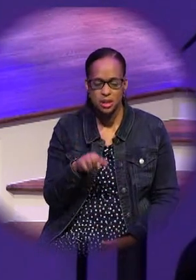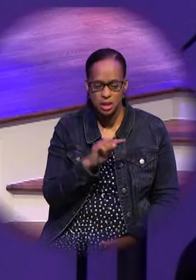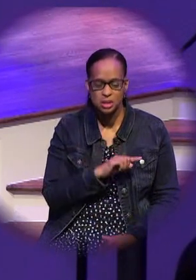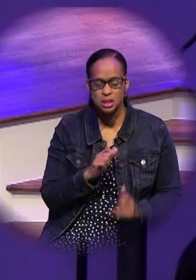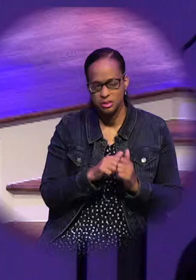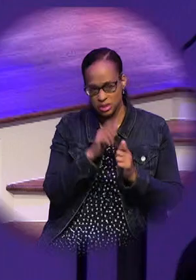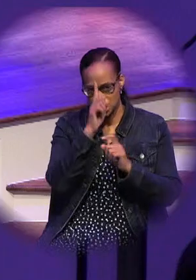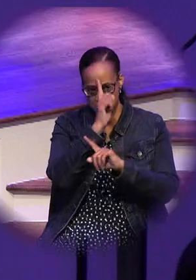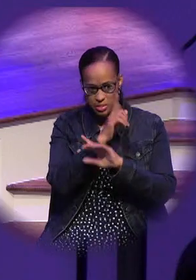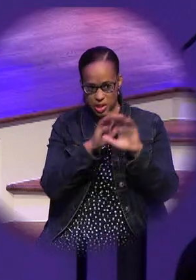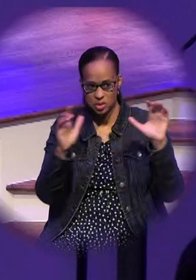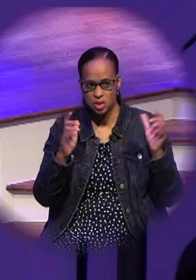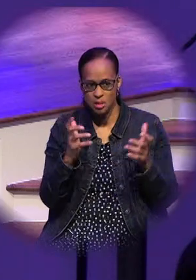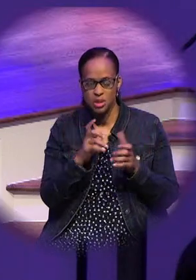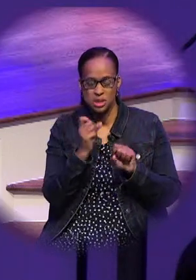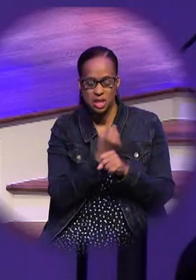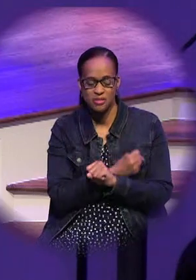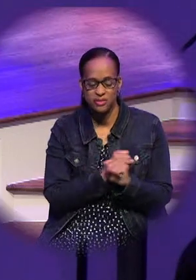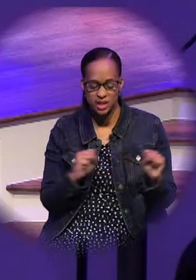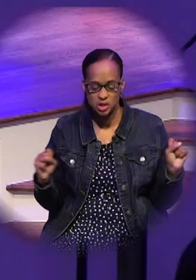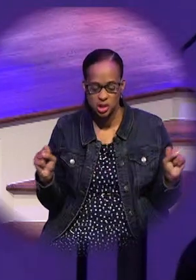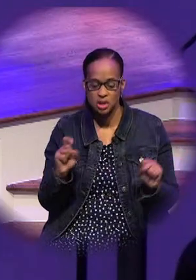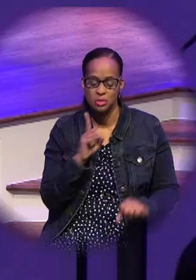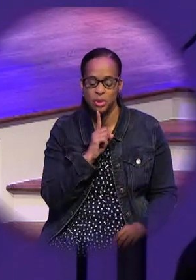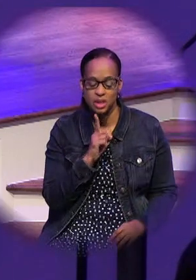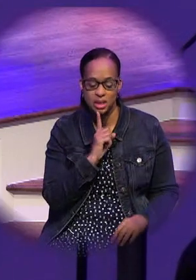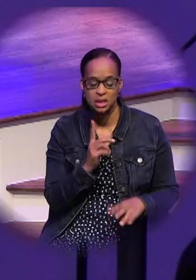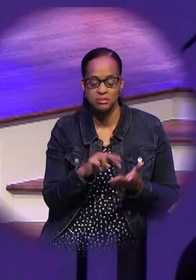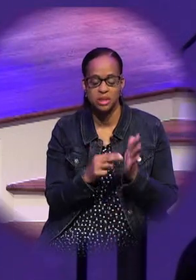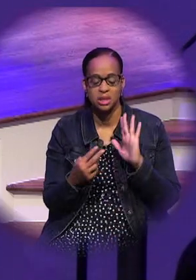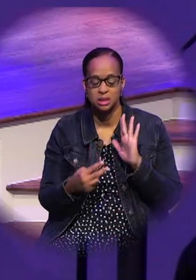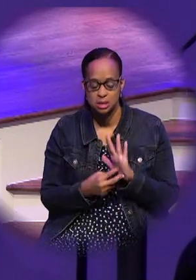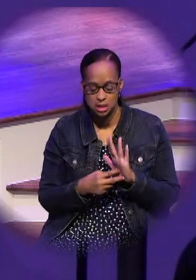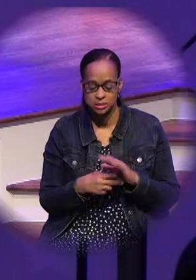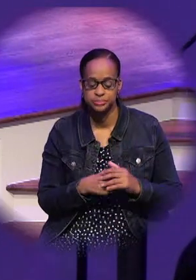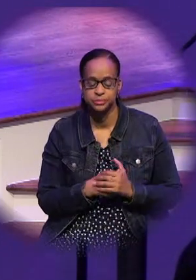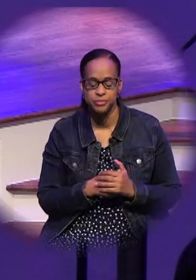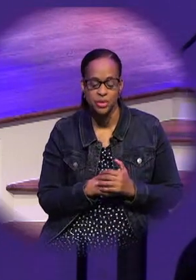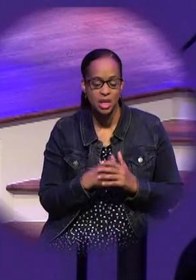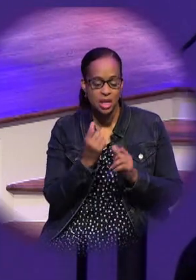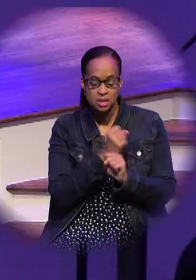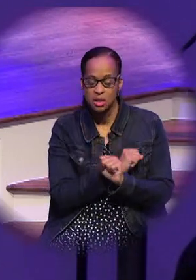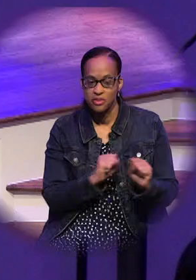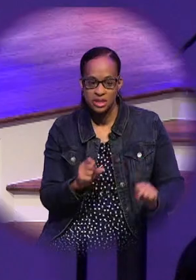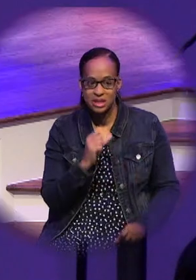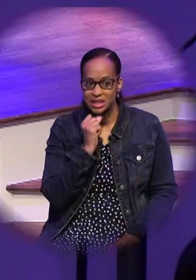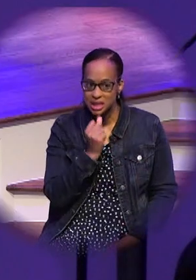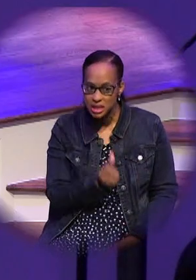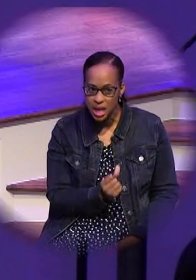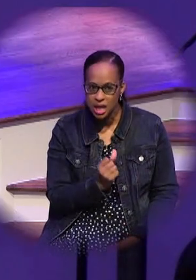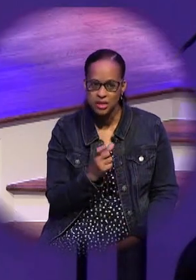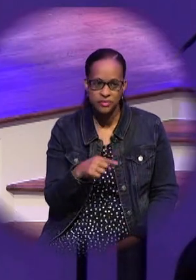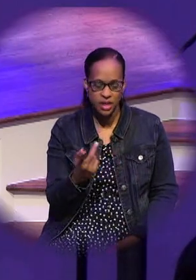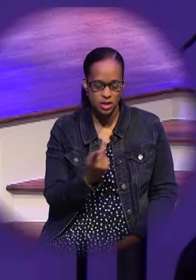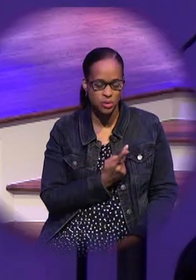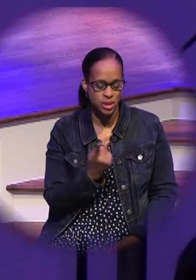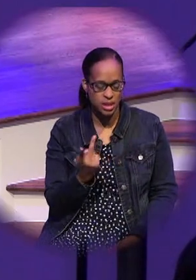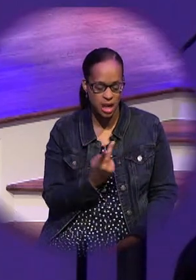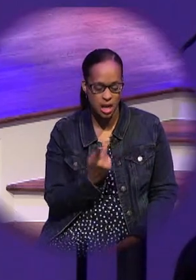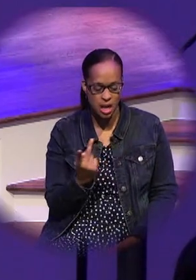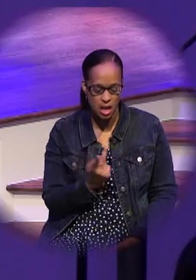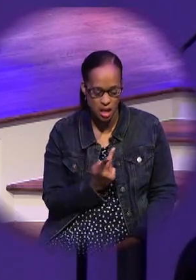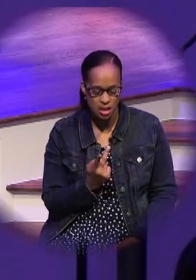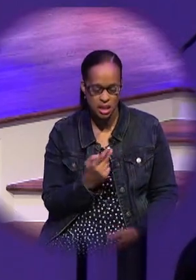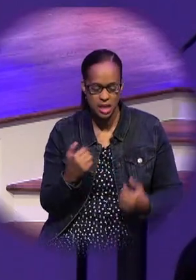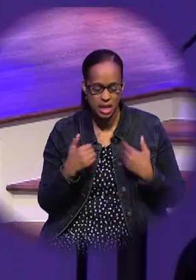picture of what salvation really means. Salvation is not that you and I